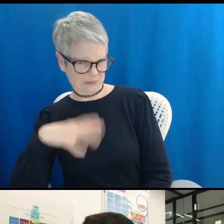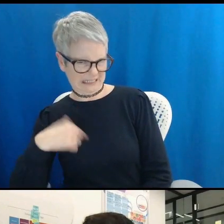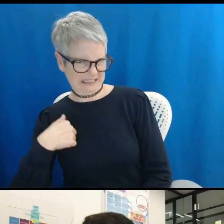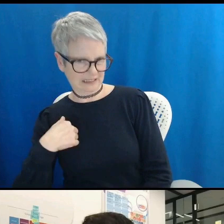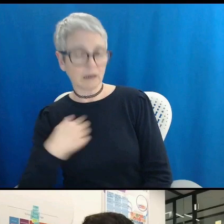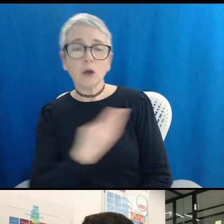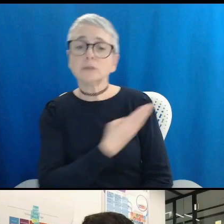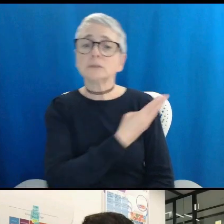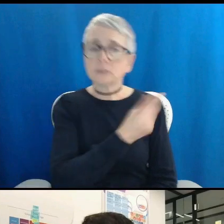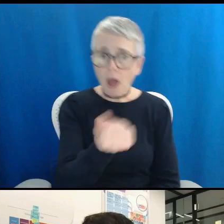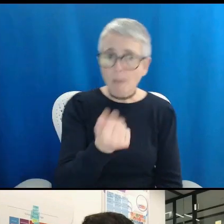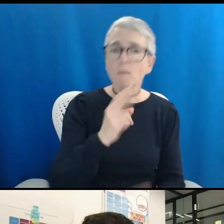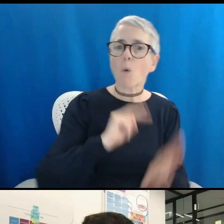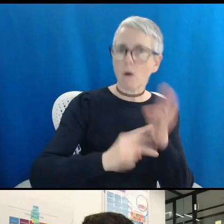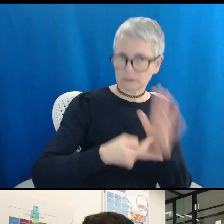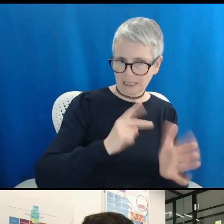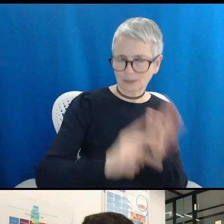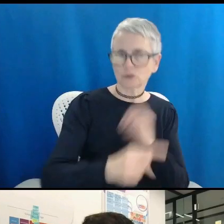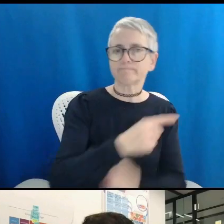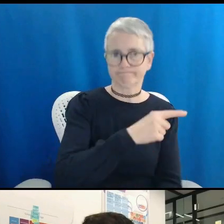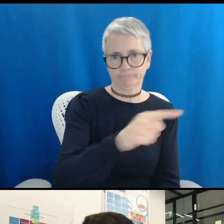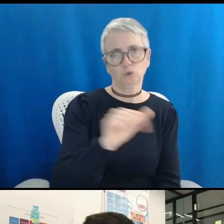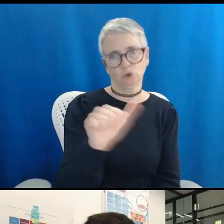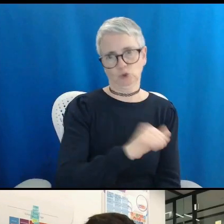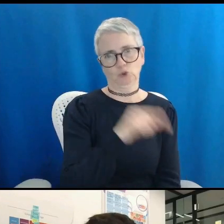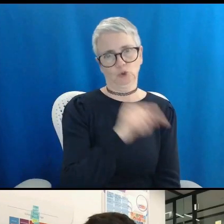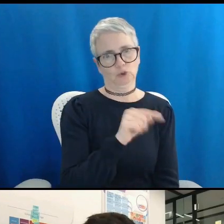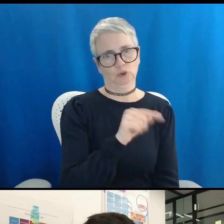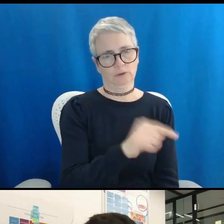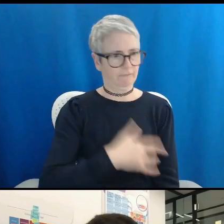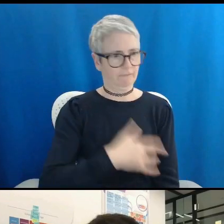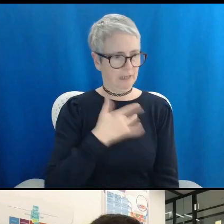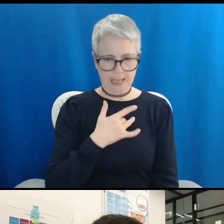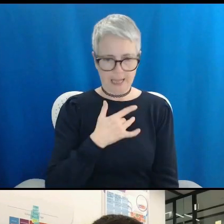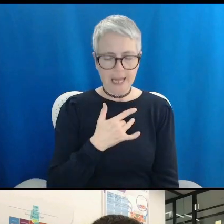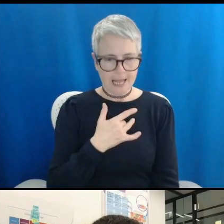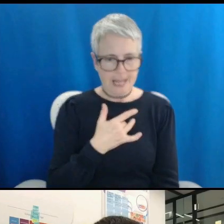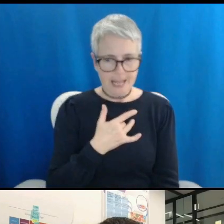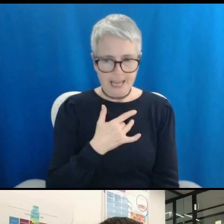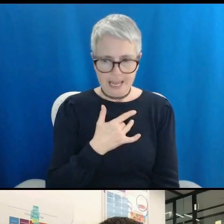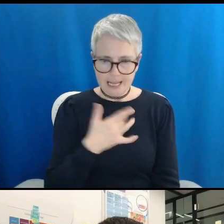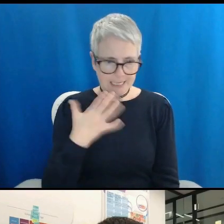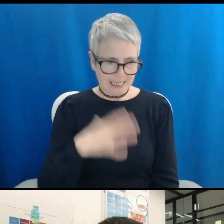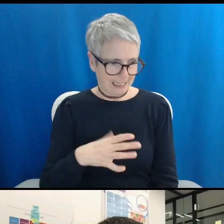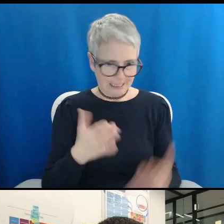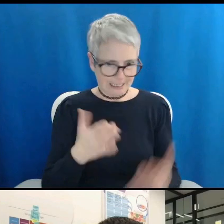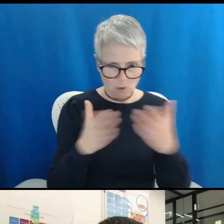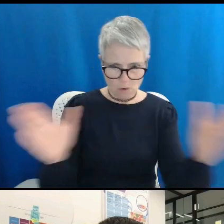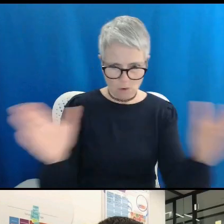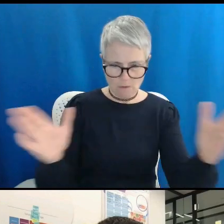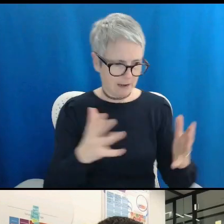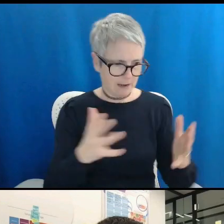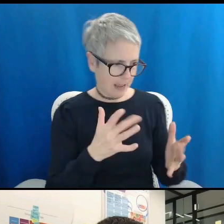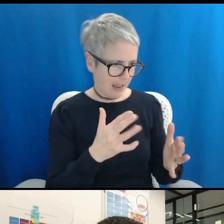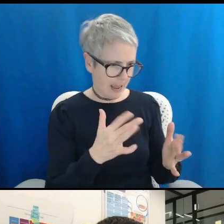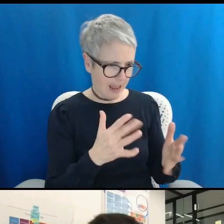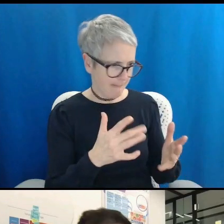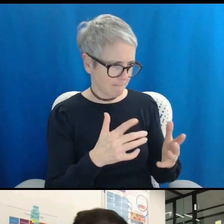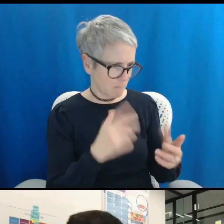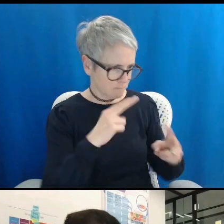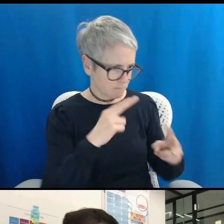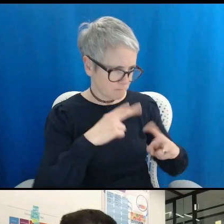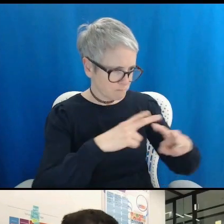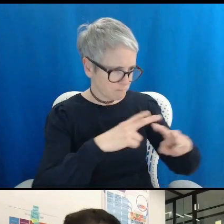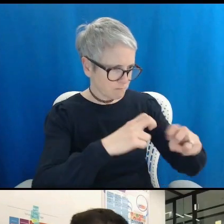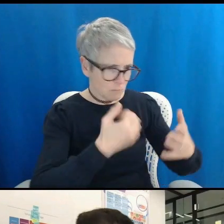organizations, it's like they feel they need to, you know, calculate some number, some return on